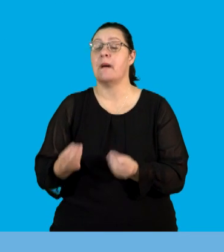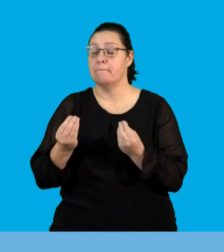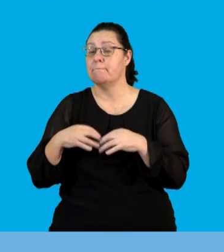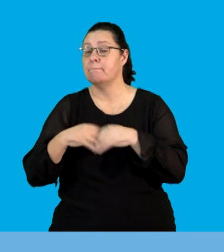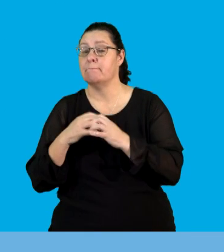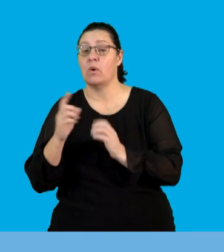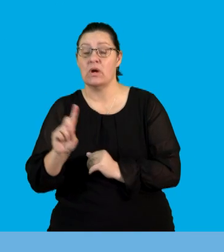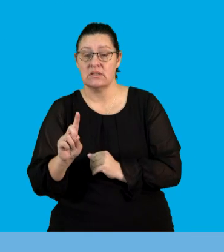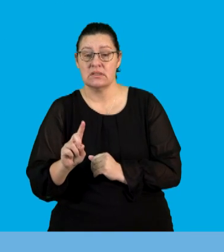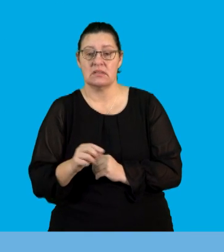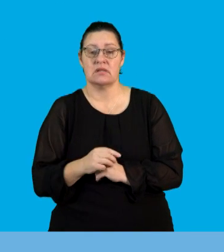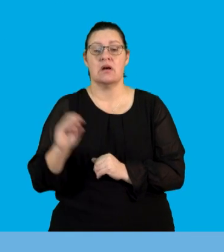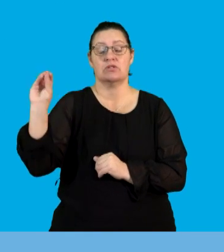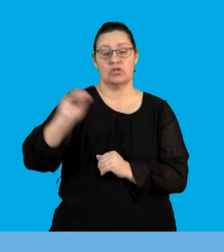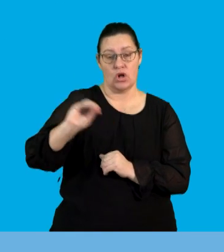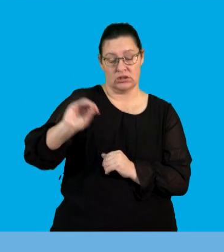will react to form